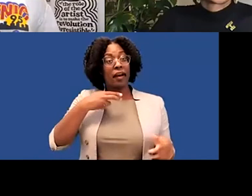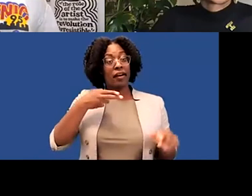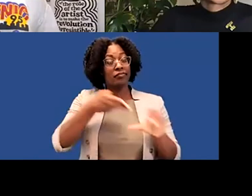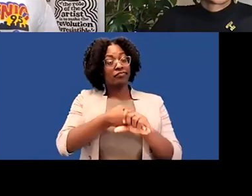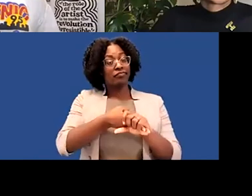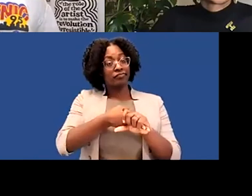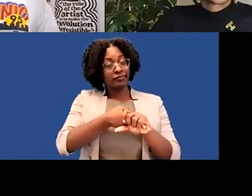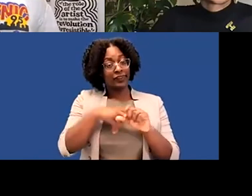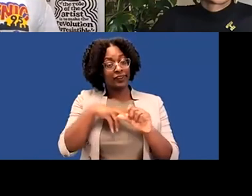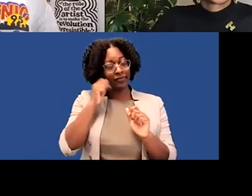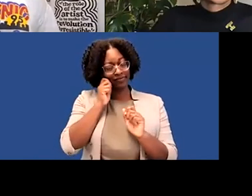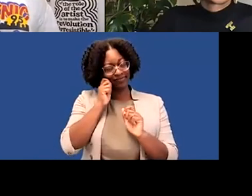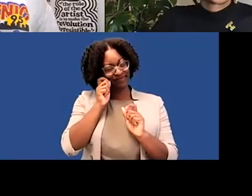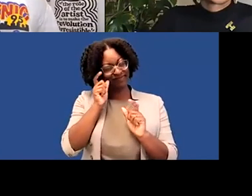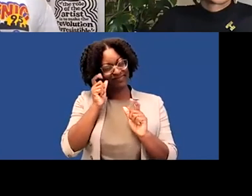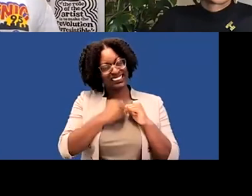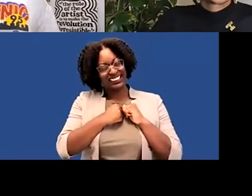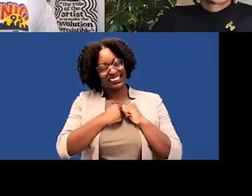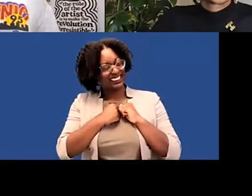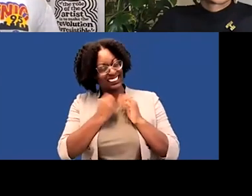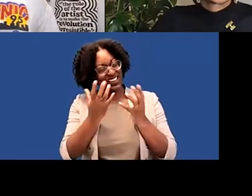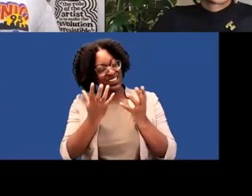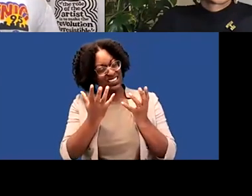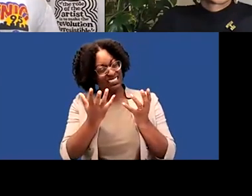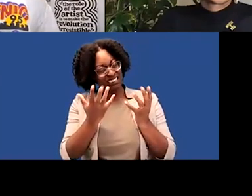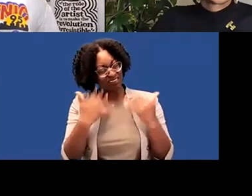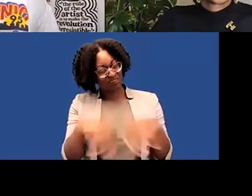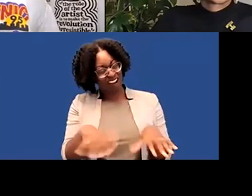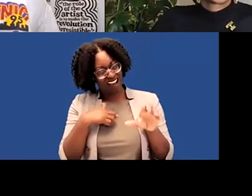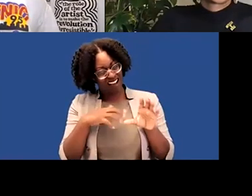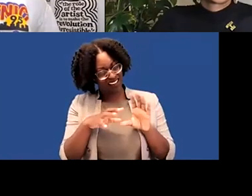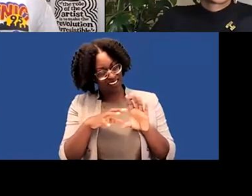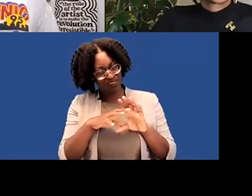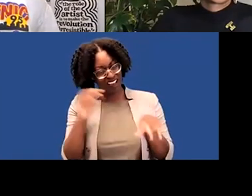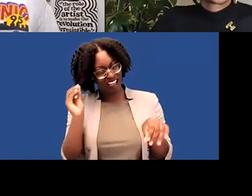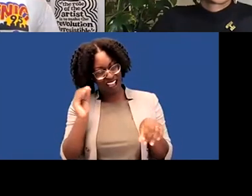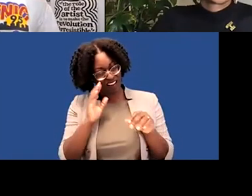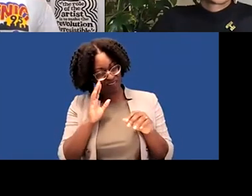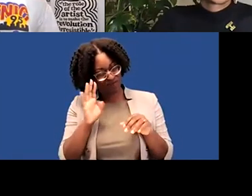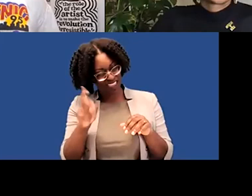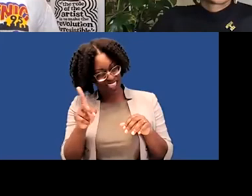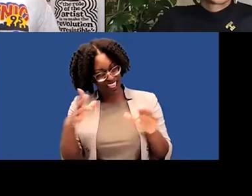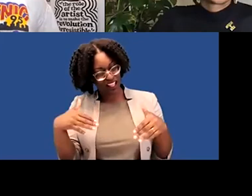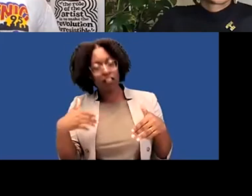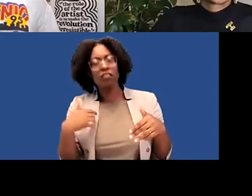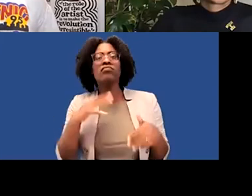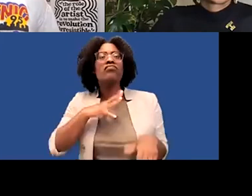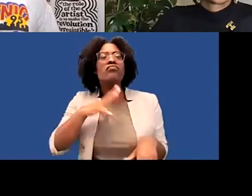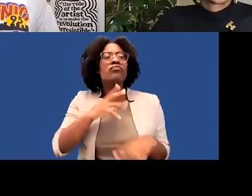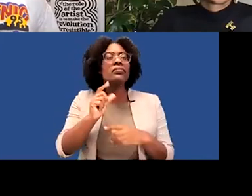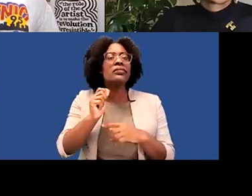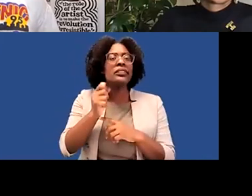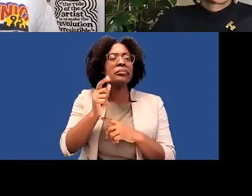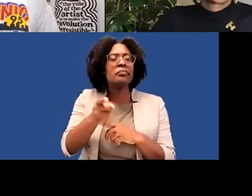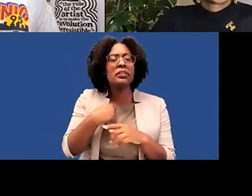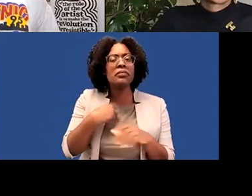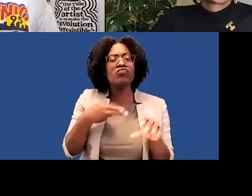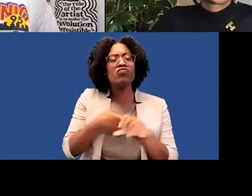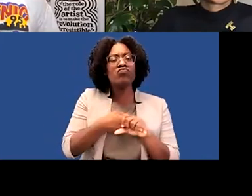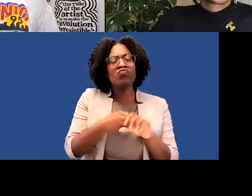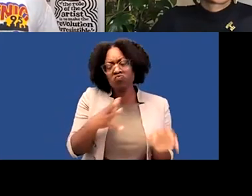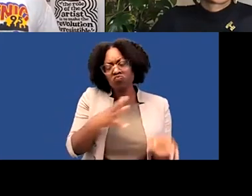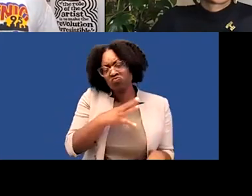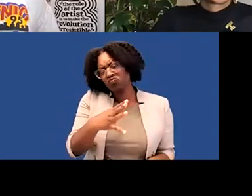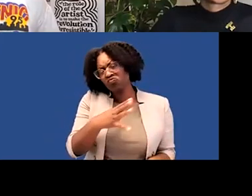that's what I need, and not really feeling guilty or shameful about it, because you know, there'll always be more work to do and urgency and